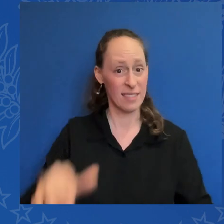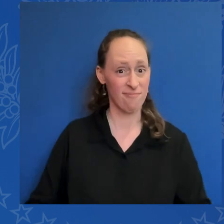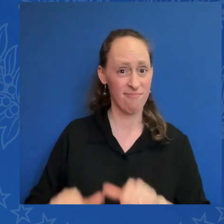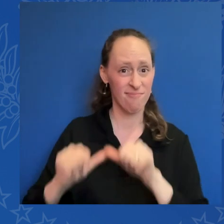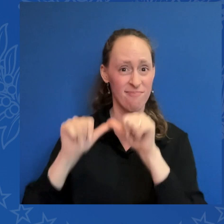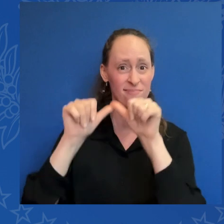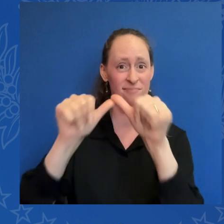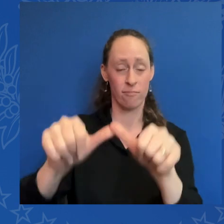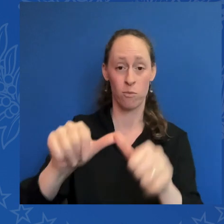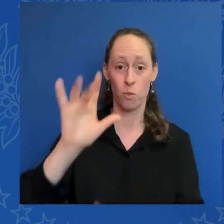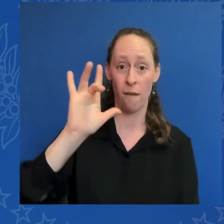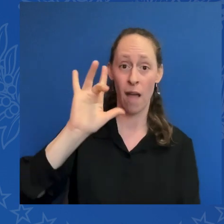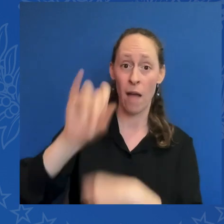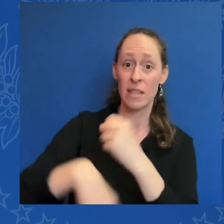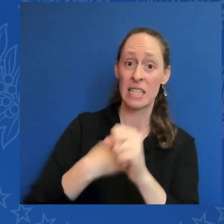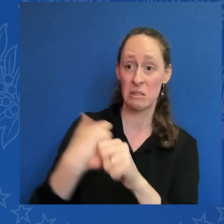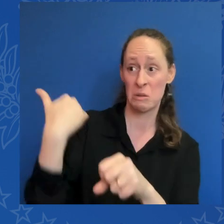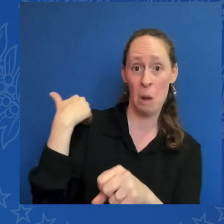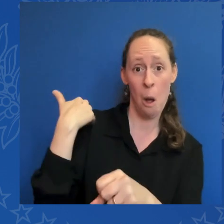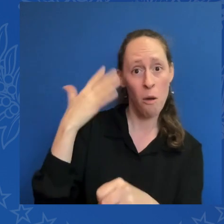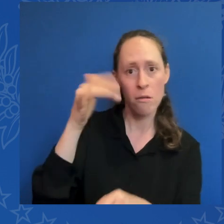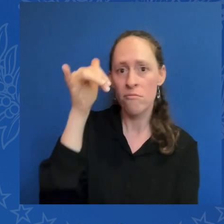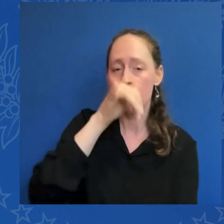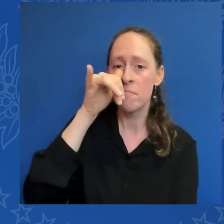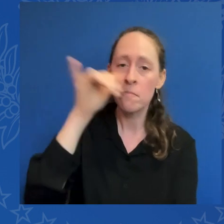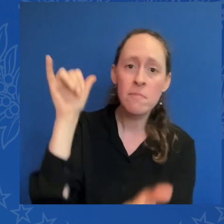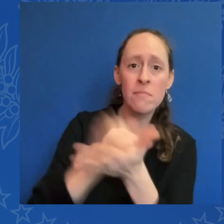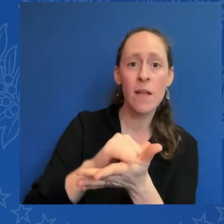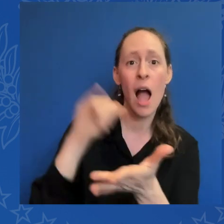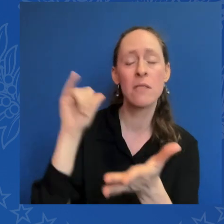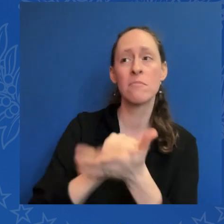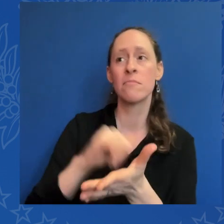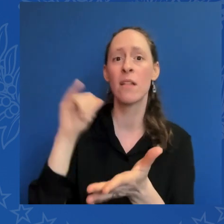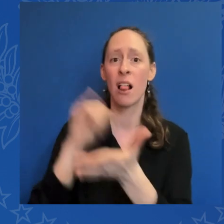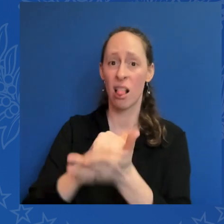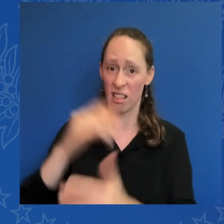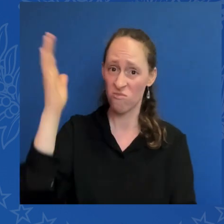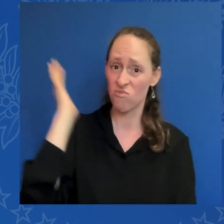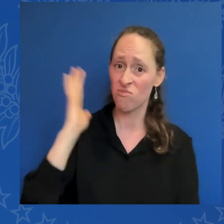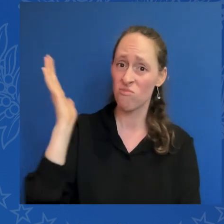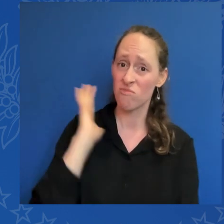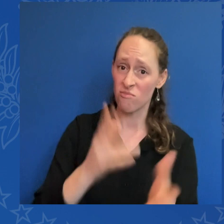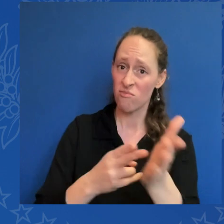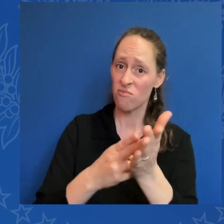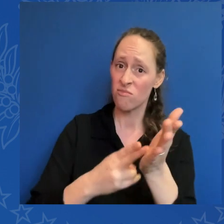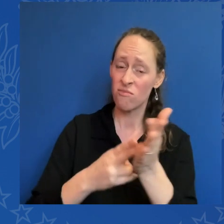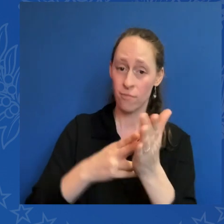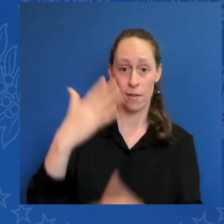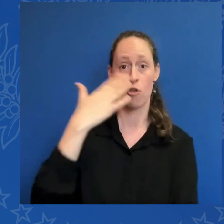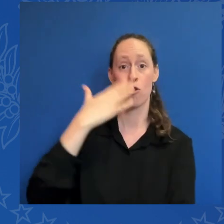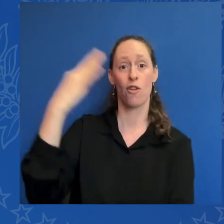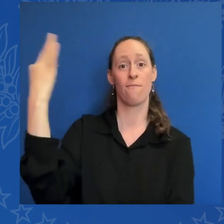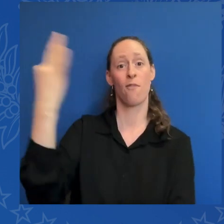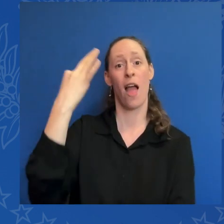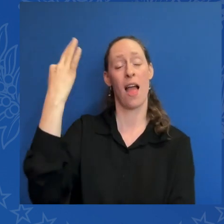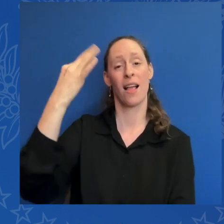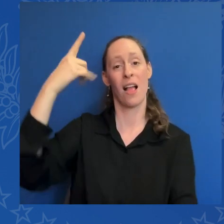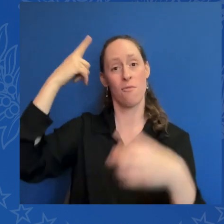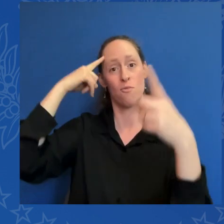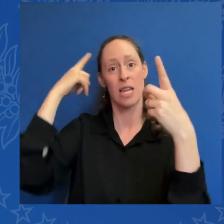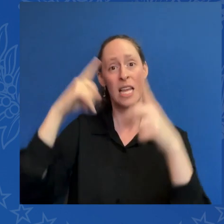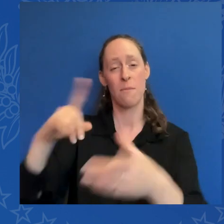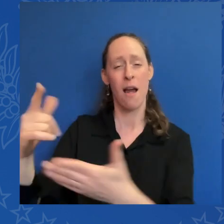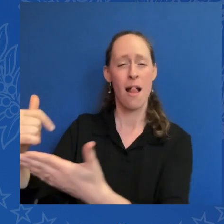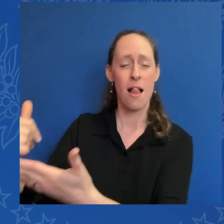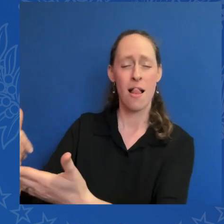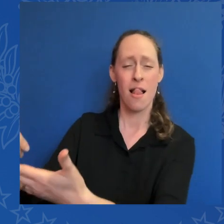Friday Agreement enables us to make the most of people-to-people connections across this island, as well as between Ireland and the